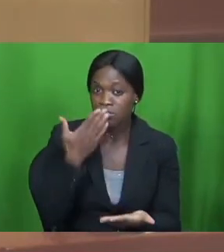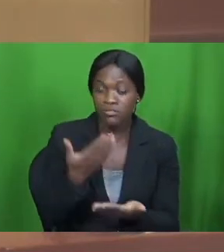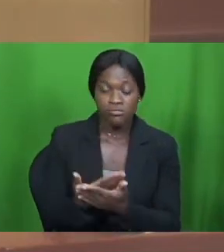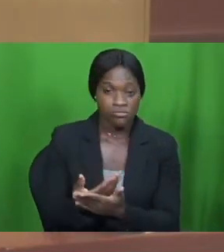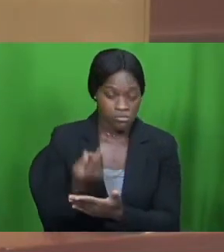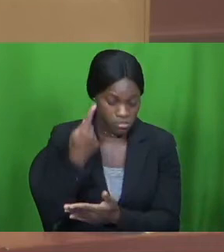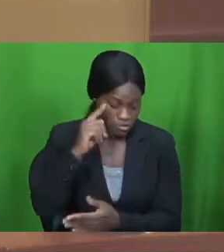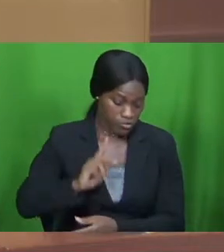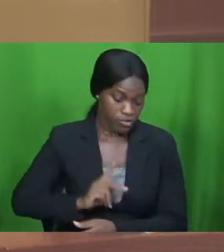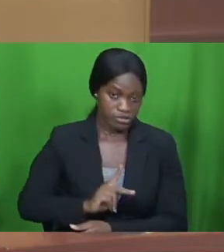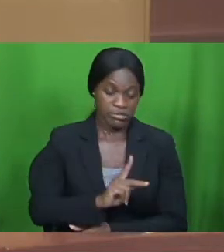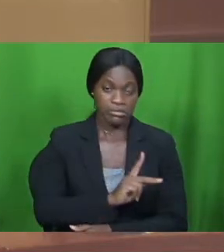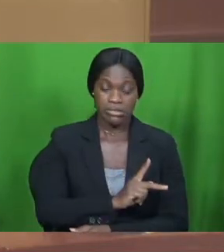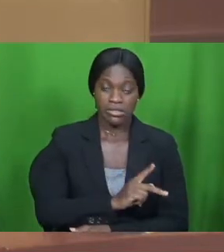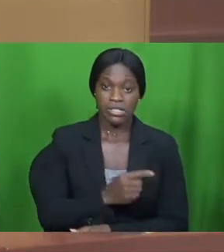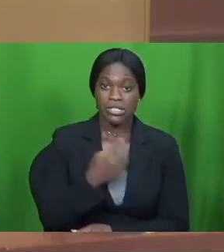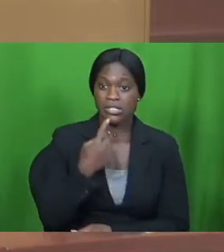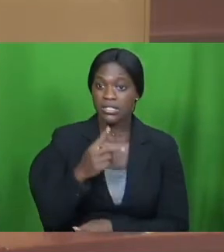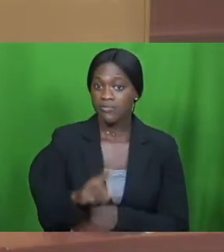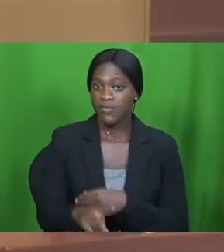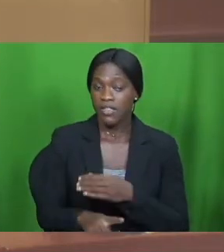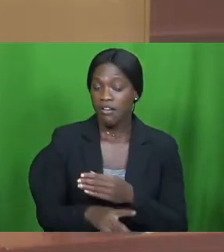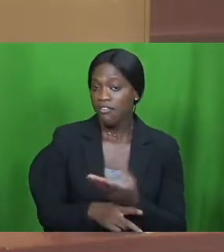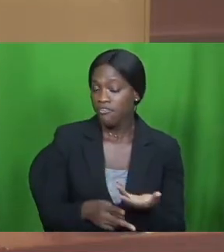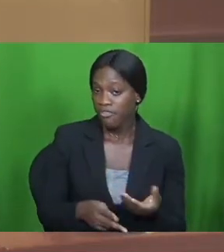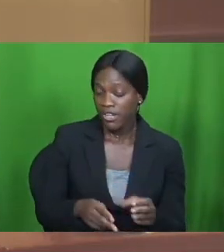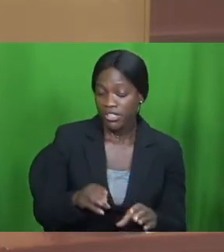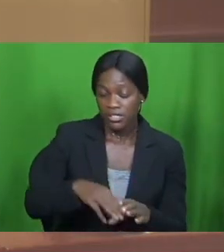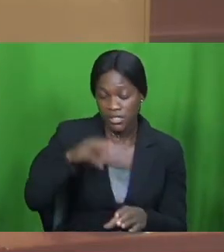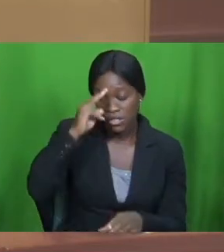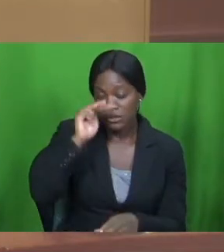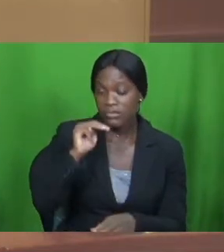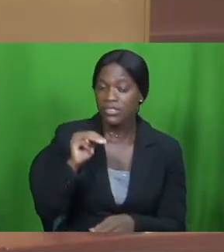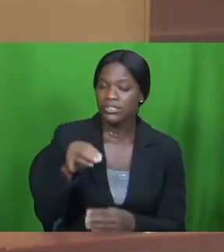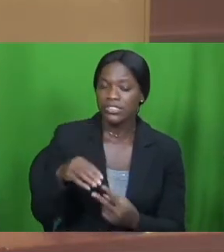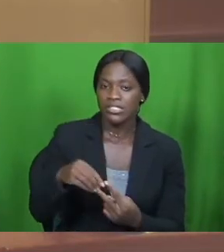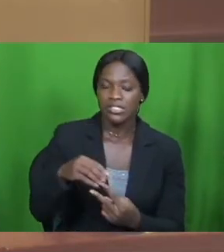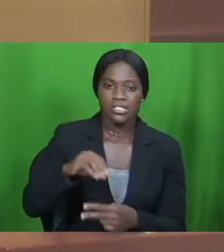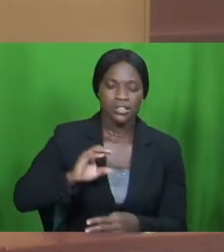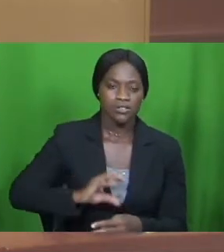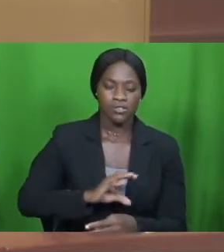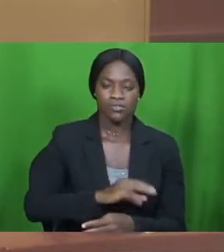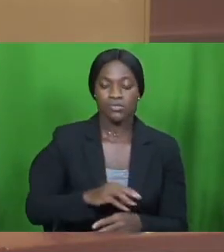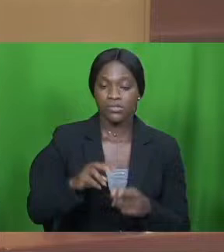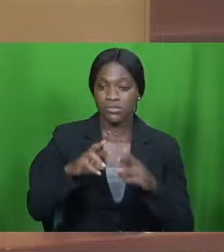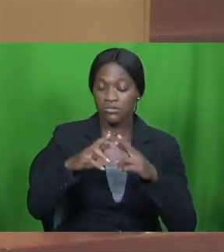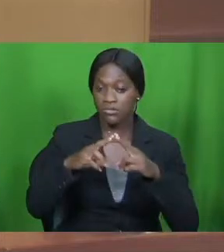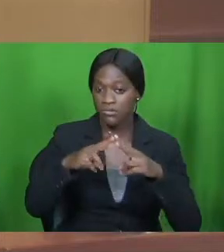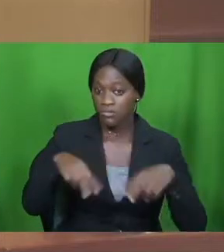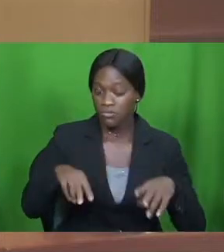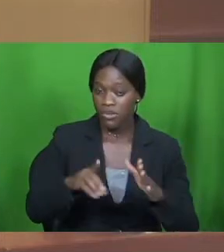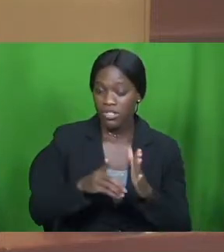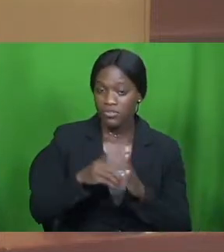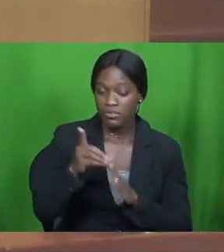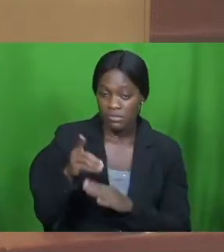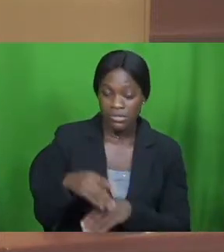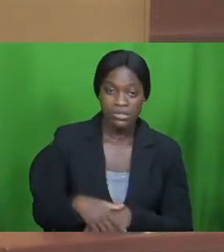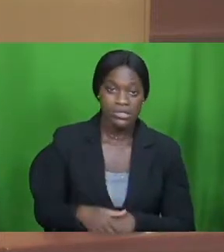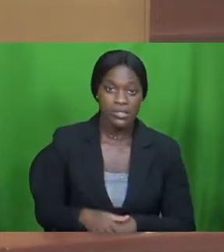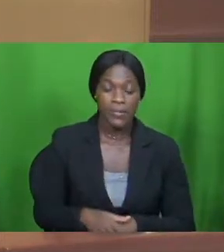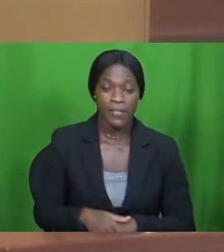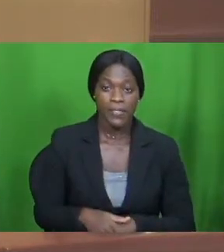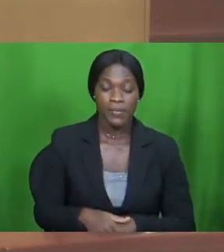As we've been told, he was the Vice Chairman of the Select Committee on Local Government Rural Development, member of the Subsidiary Committee